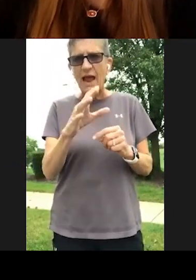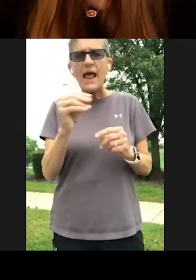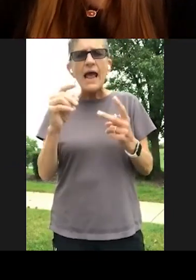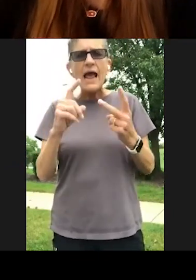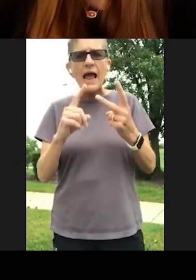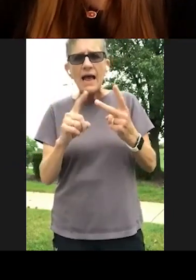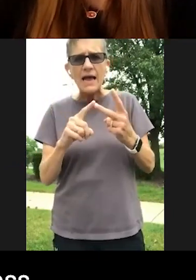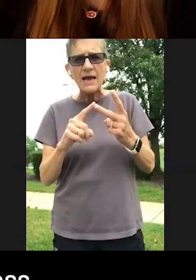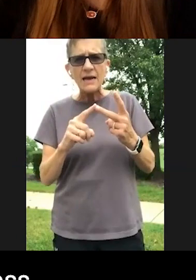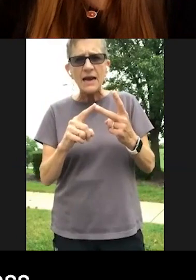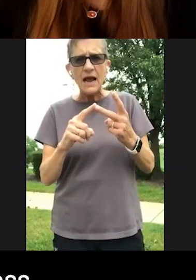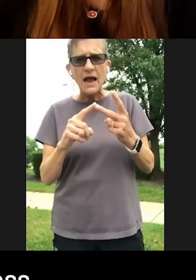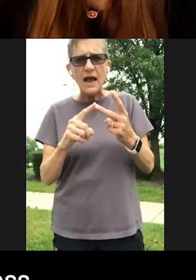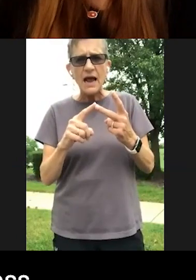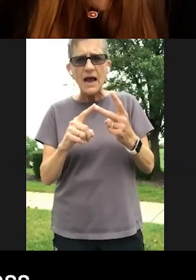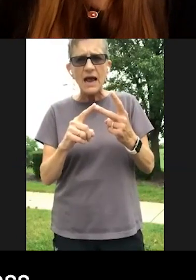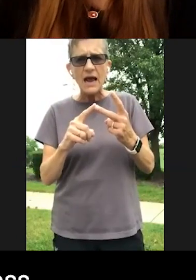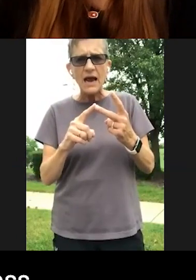further